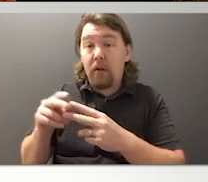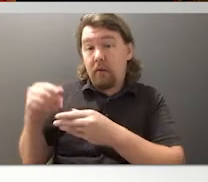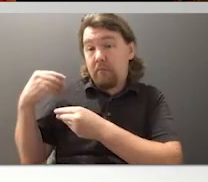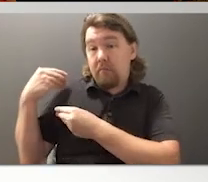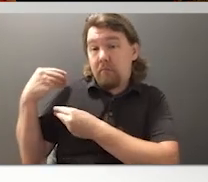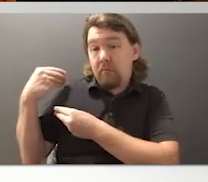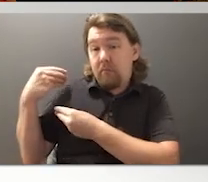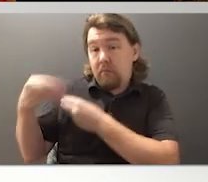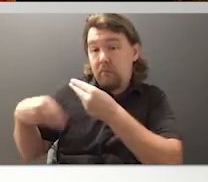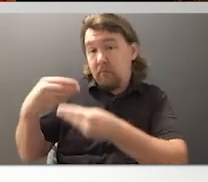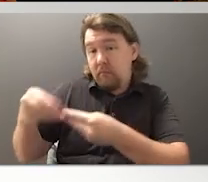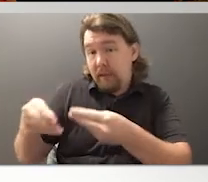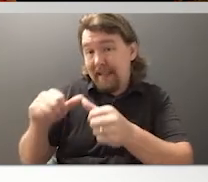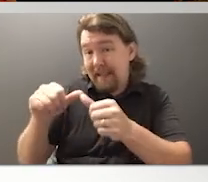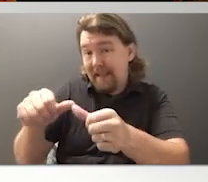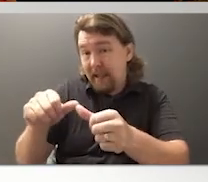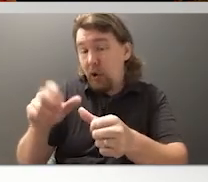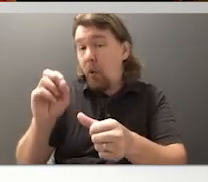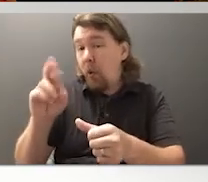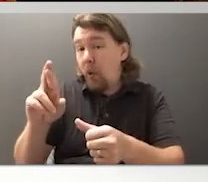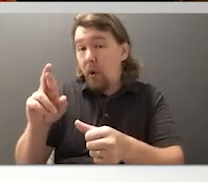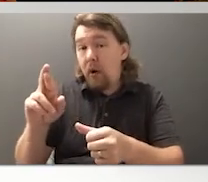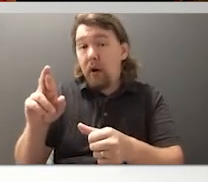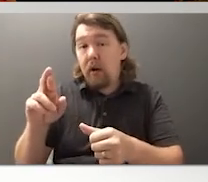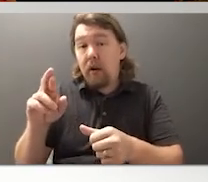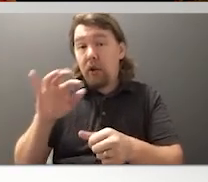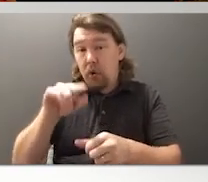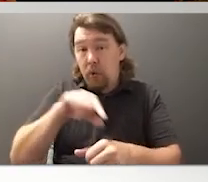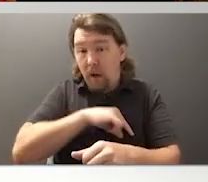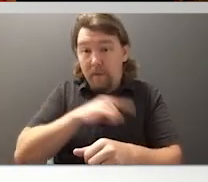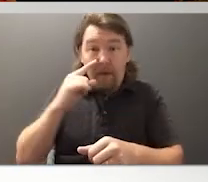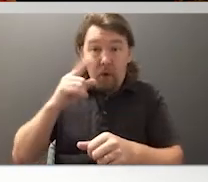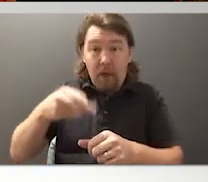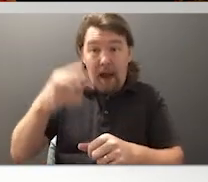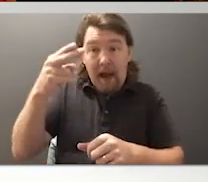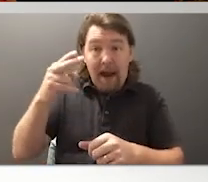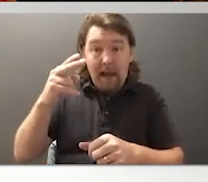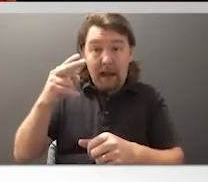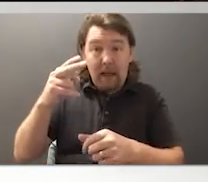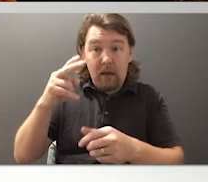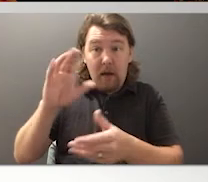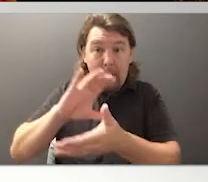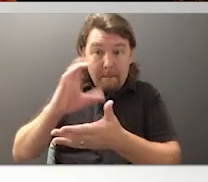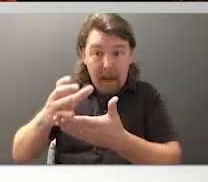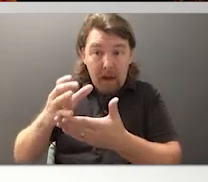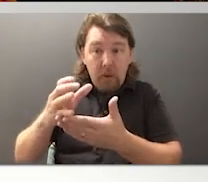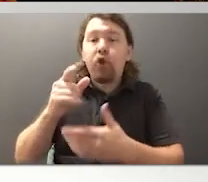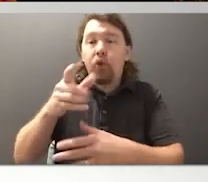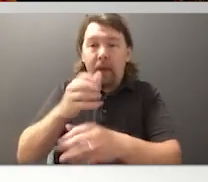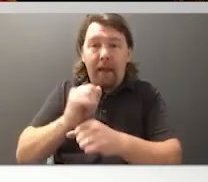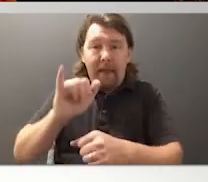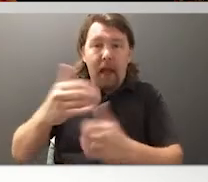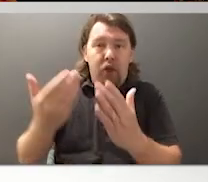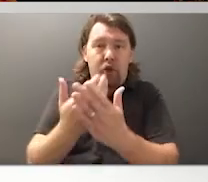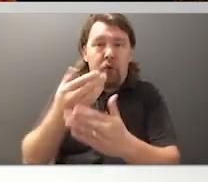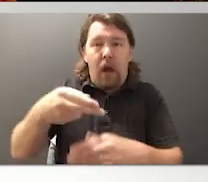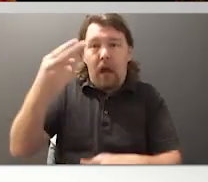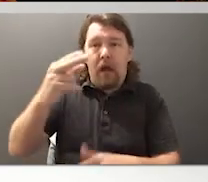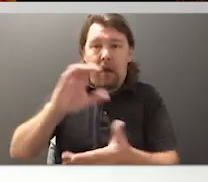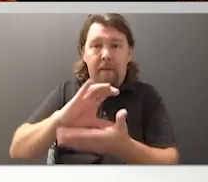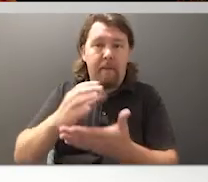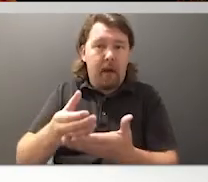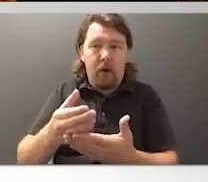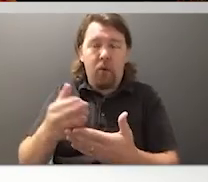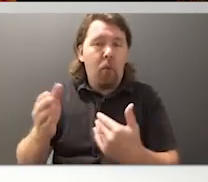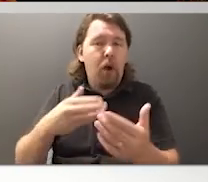amount. So you either get a grandfathered in from your 2020-21 school year, or you get the funding amount for the current year if